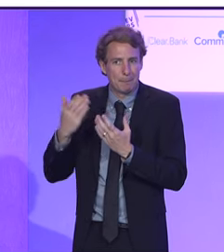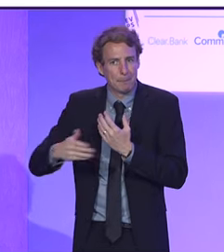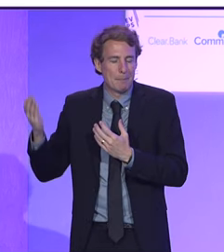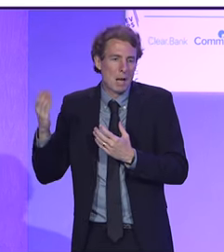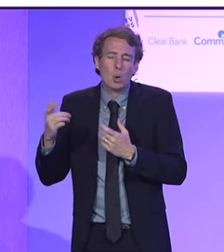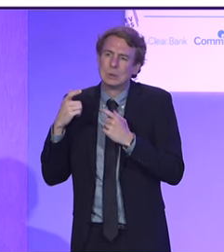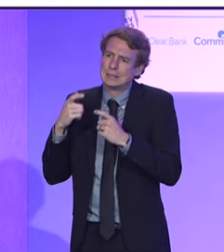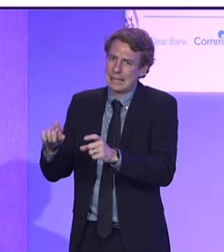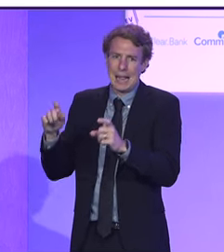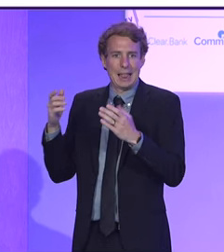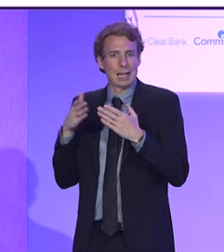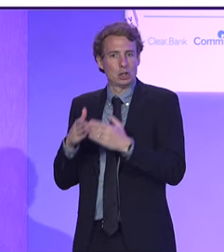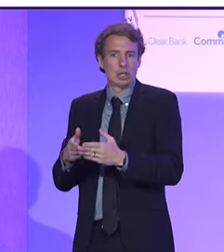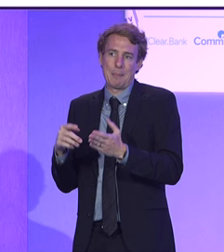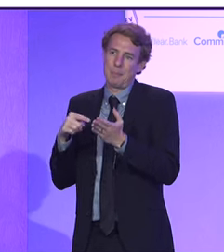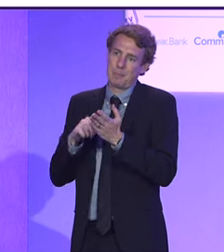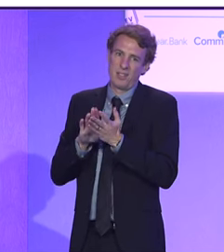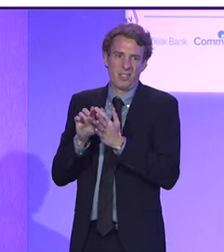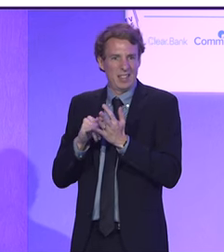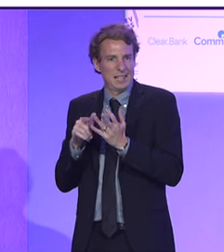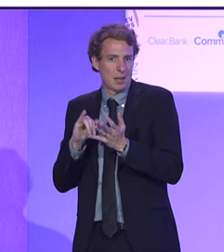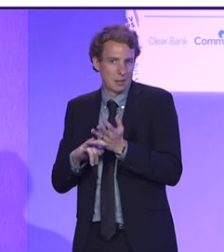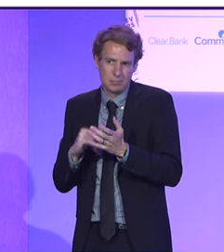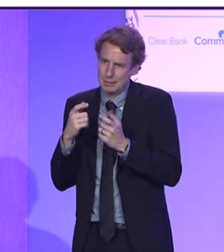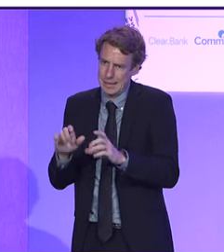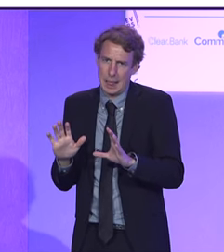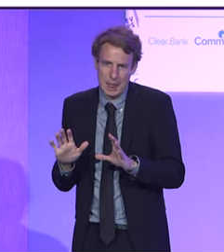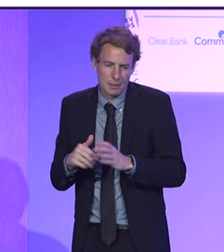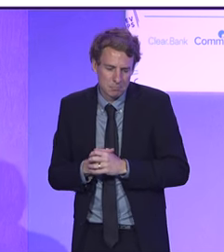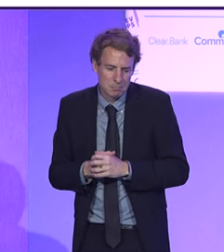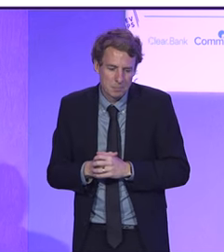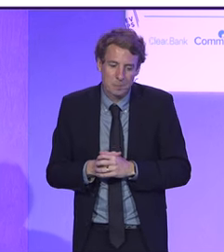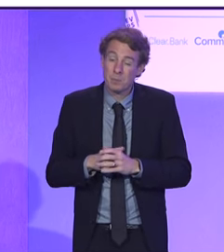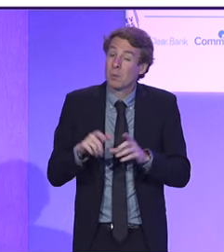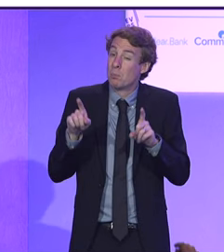sorry. The other thing that we should talk about with systems is that